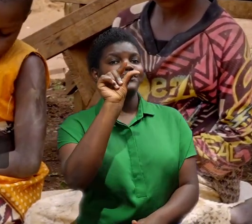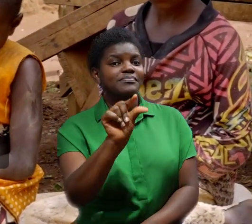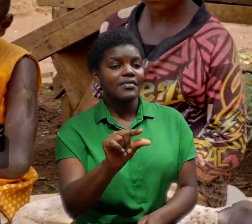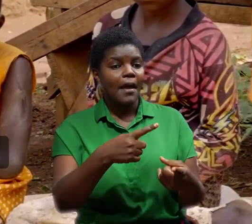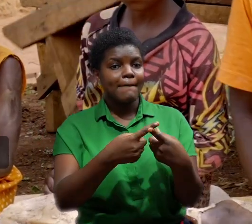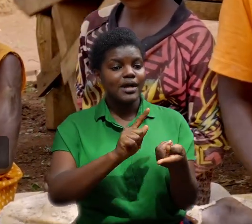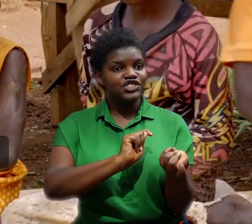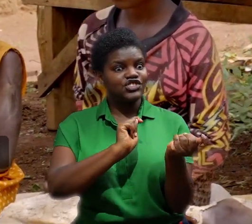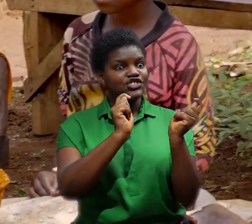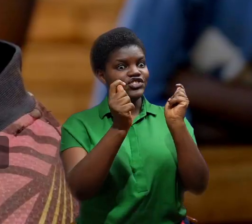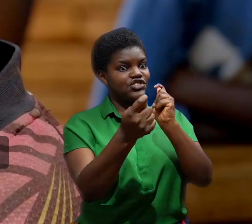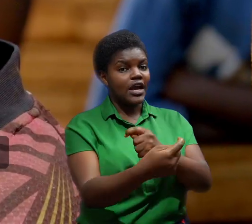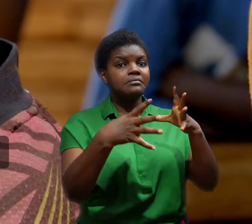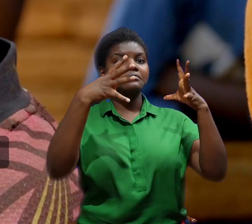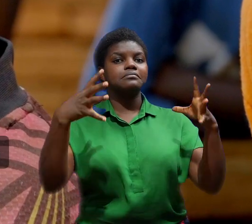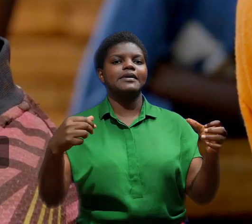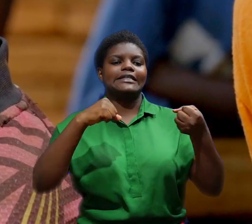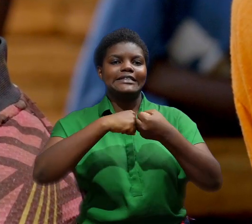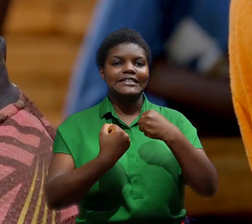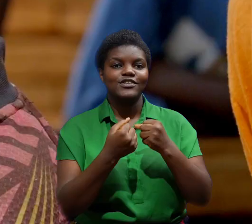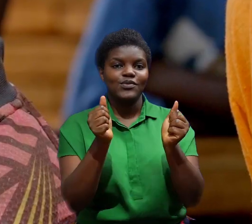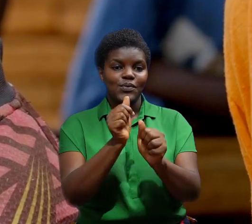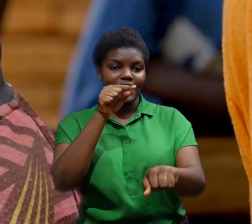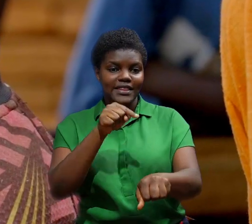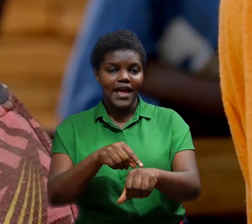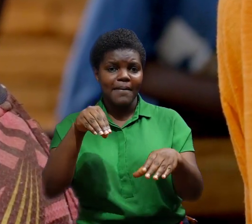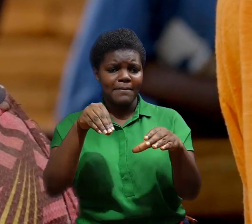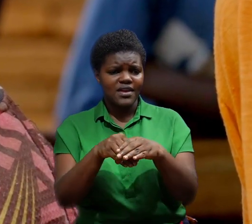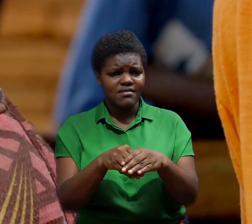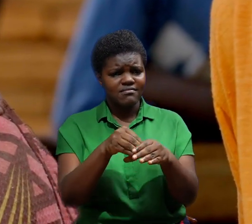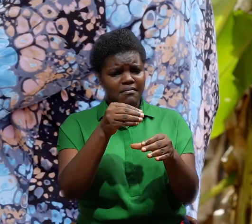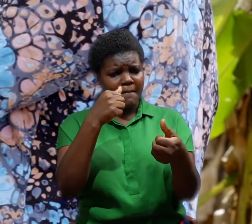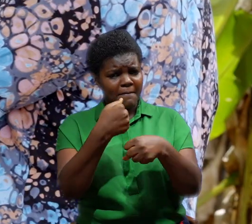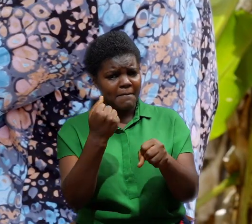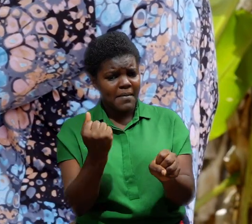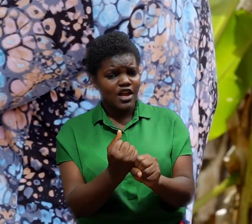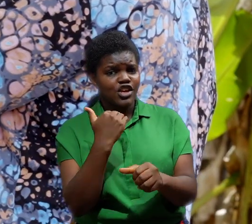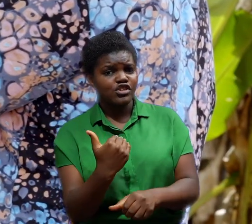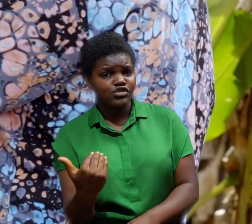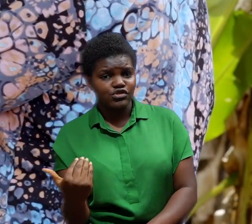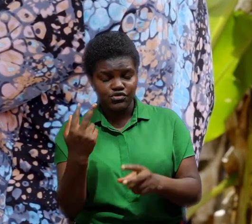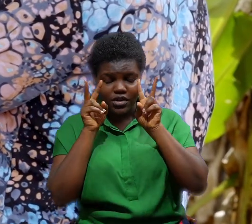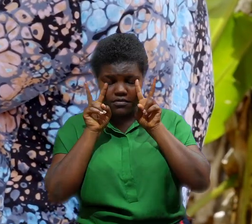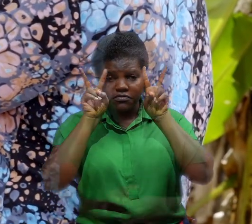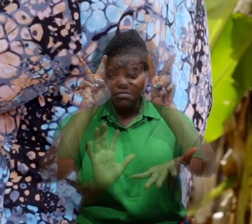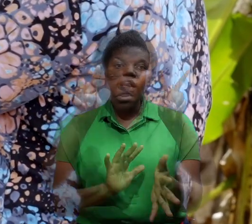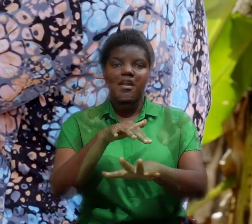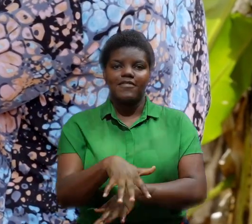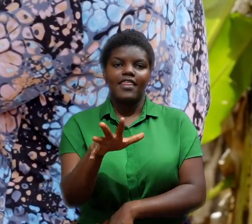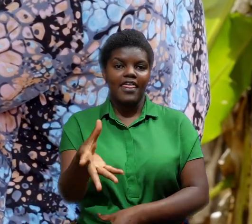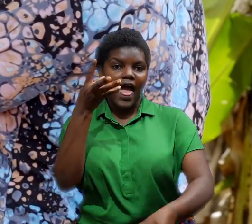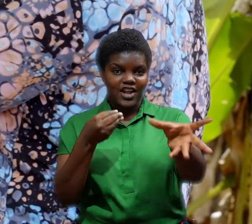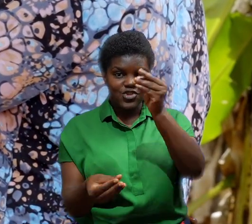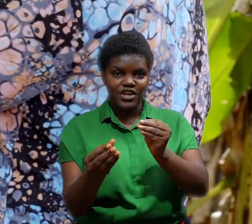issue turned into a major complication over time, impairing these children's vision, affecting